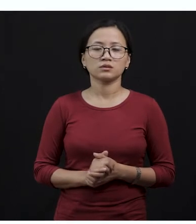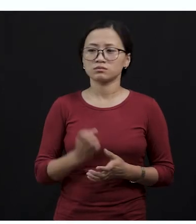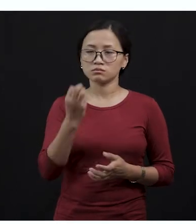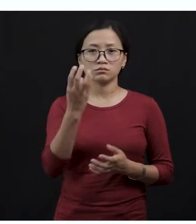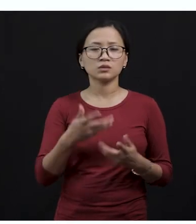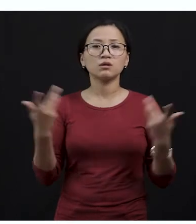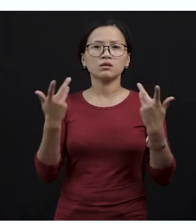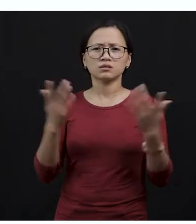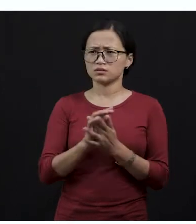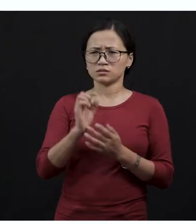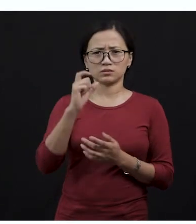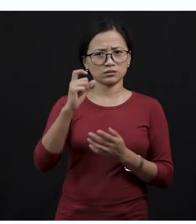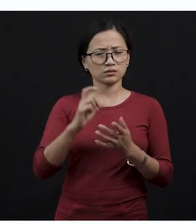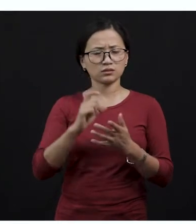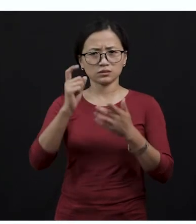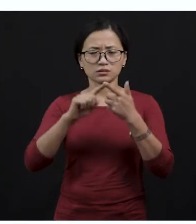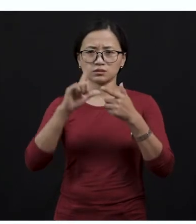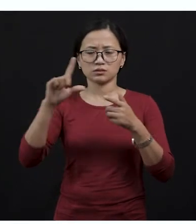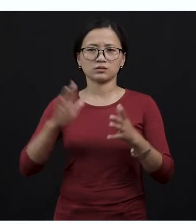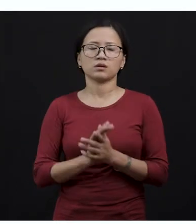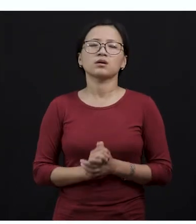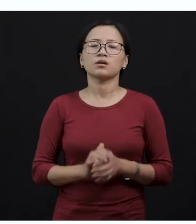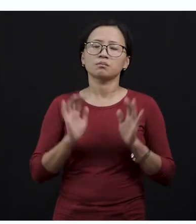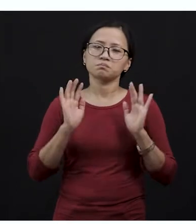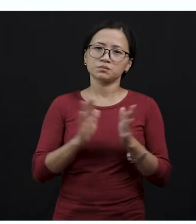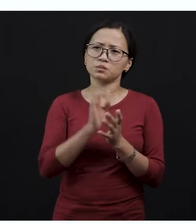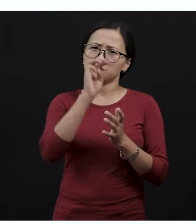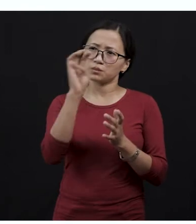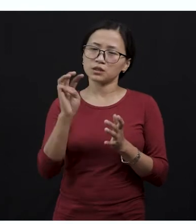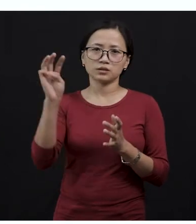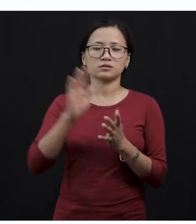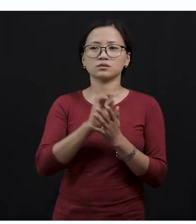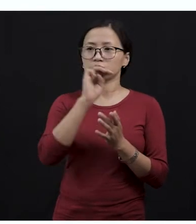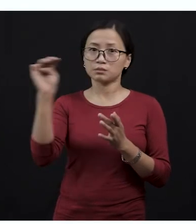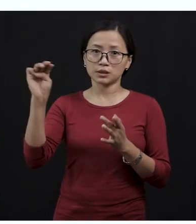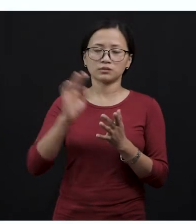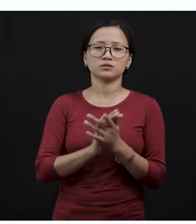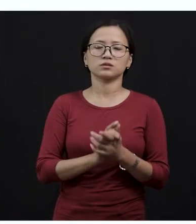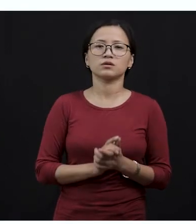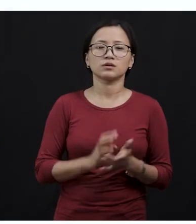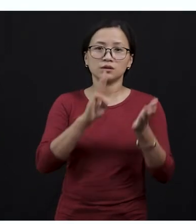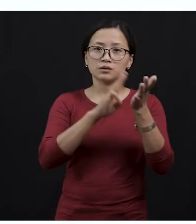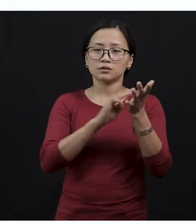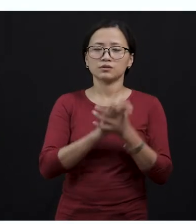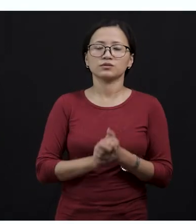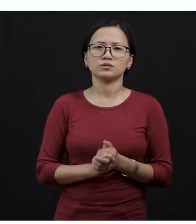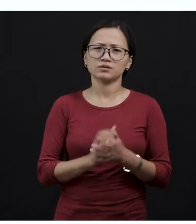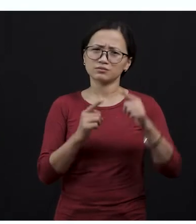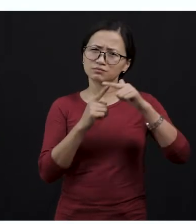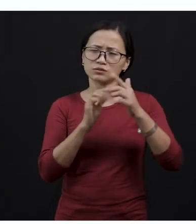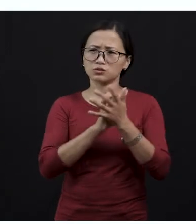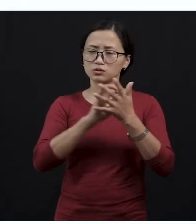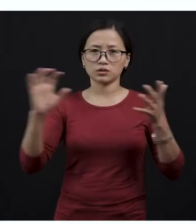many cells? One cell? No, millions and millions of cells. Trillions of